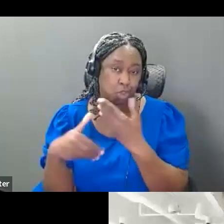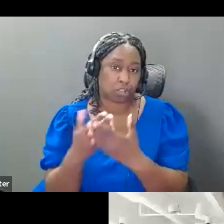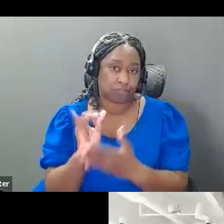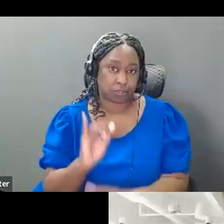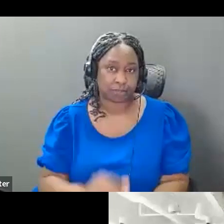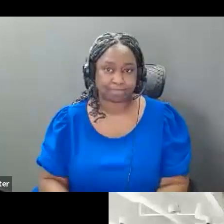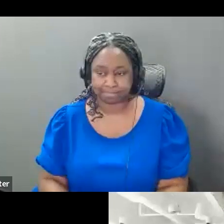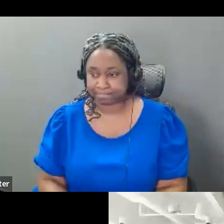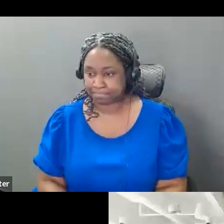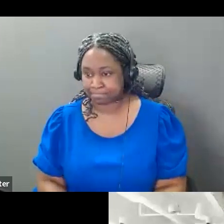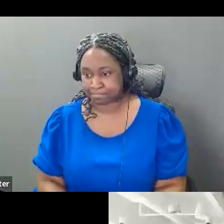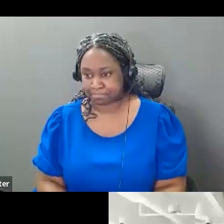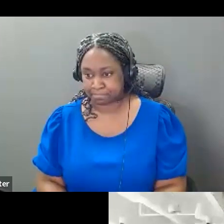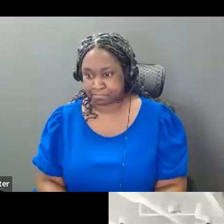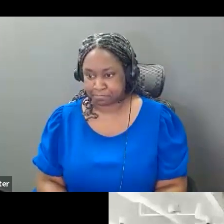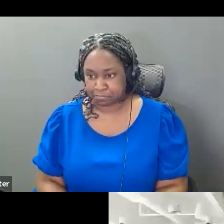too.